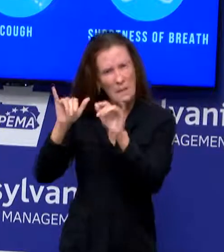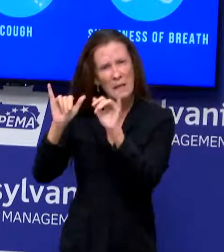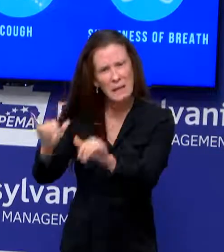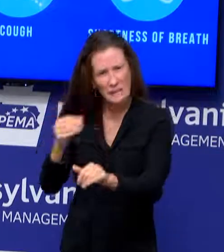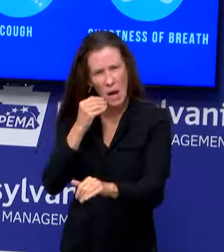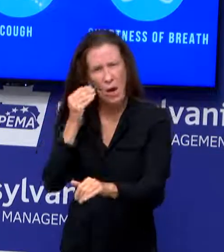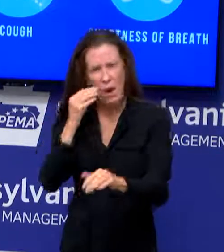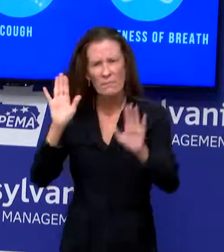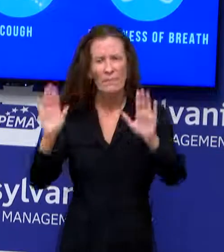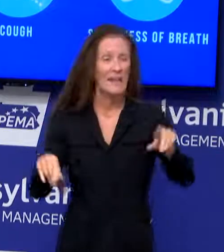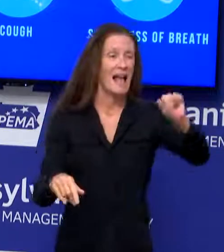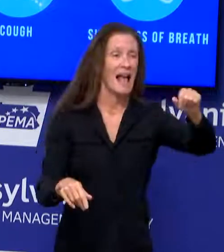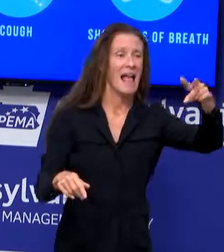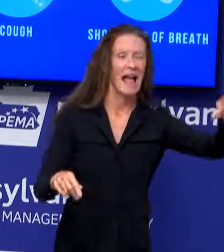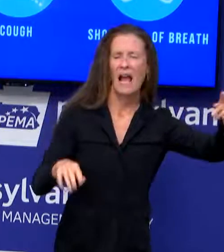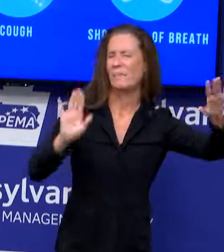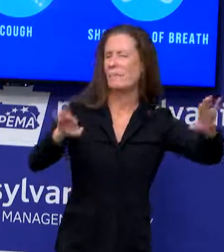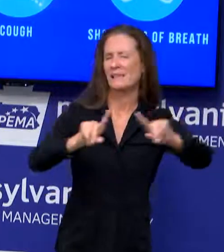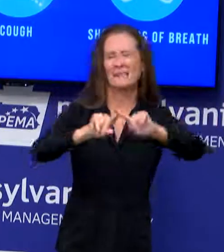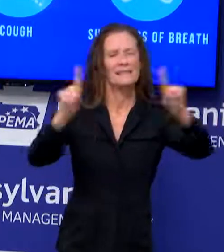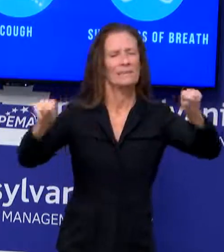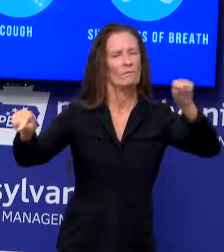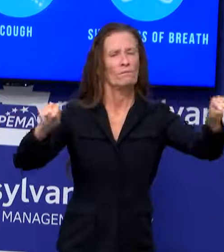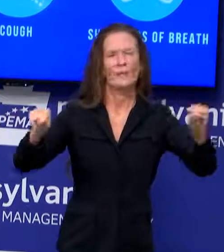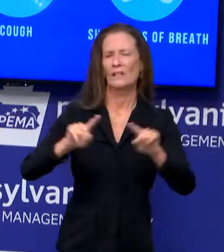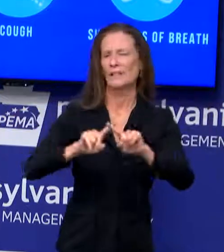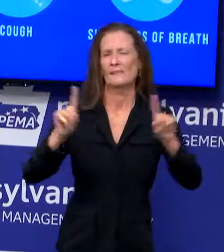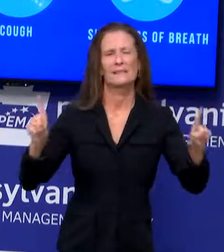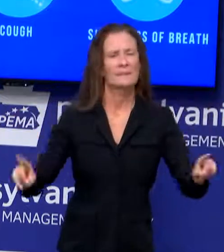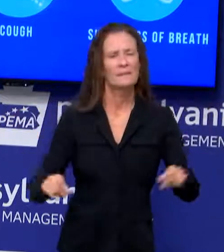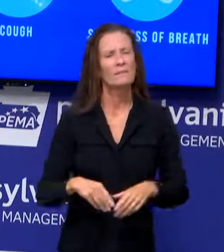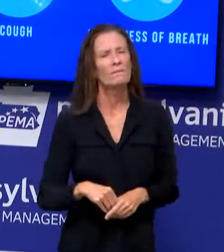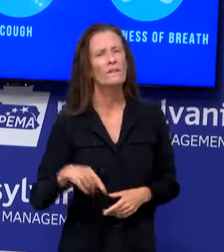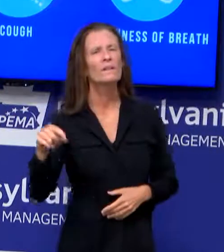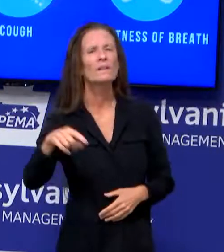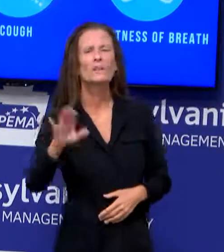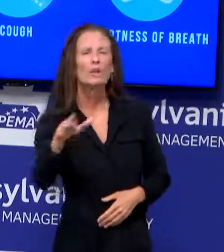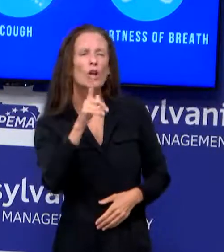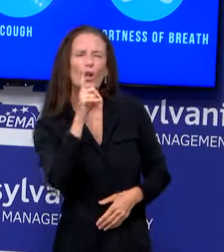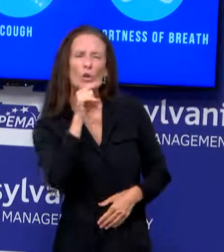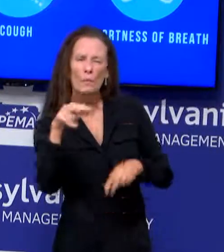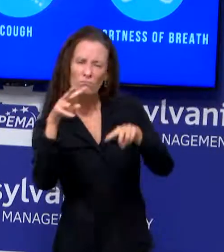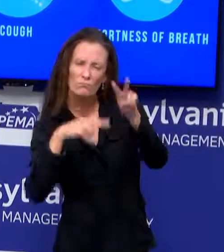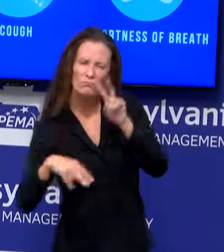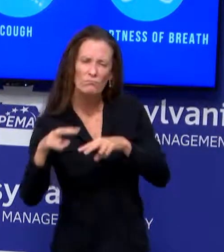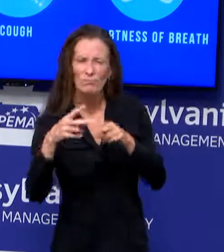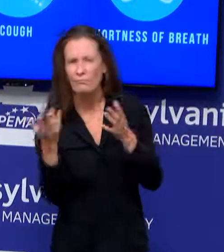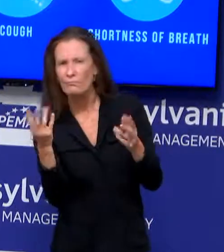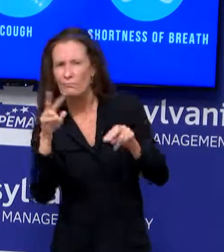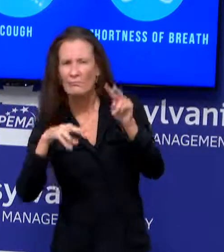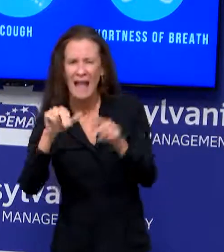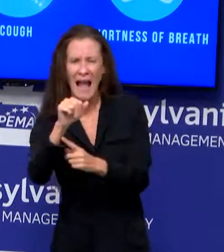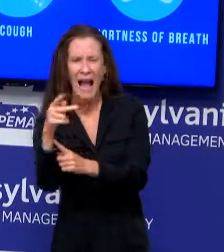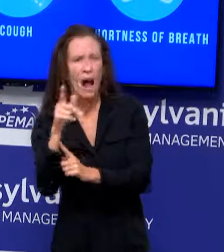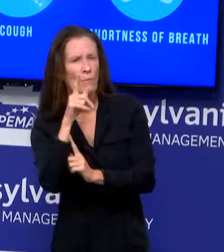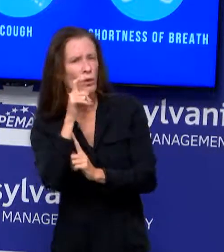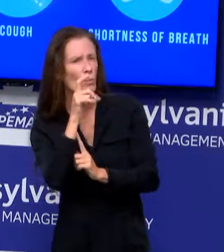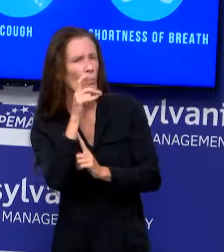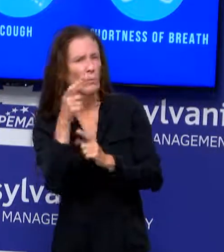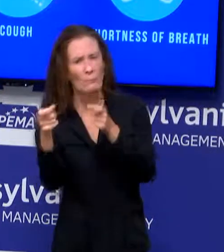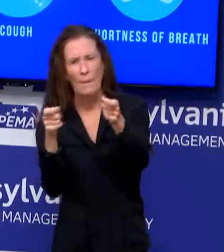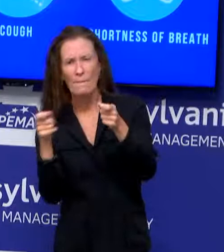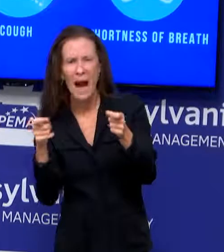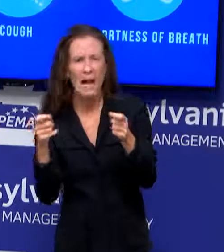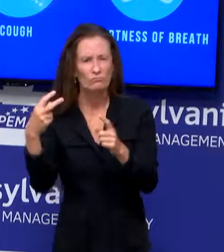of that legality. Okay, and so who's really managing the data here and the general the product of the app? Is